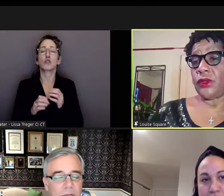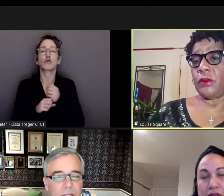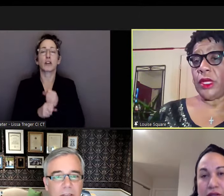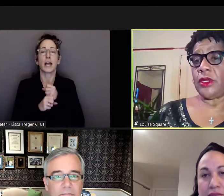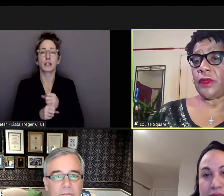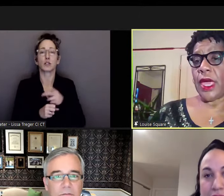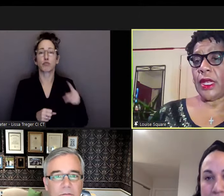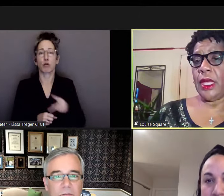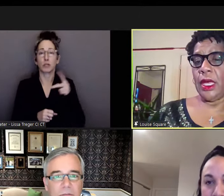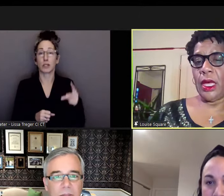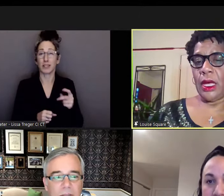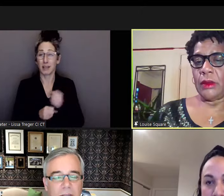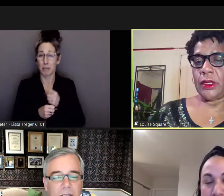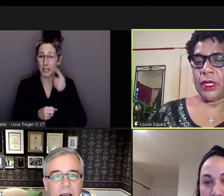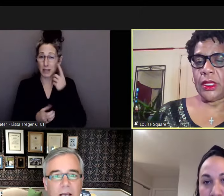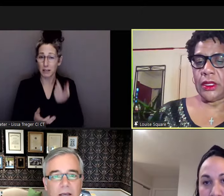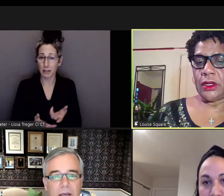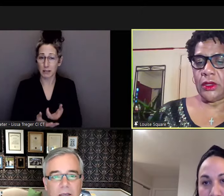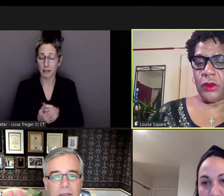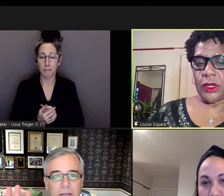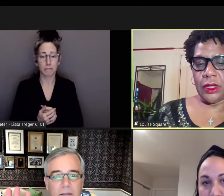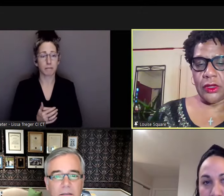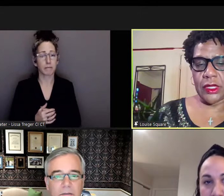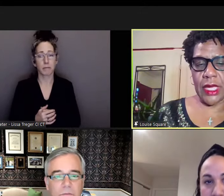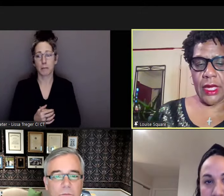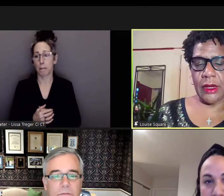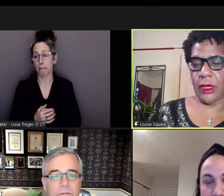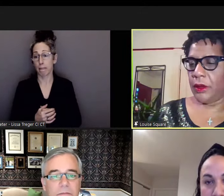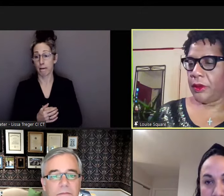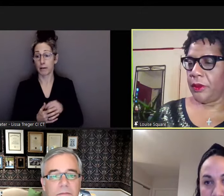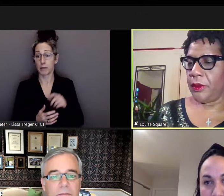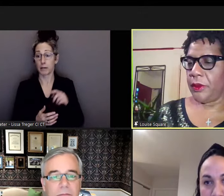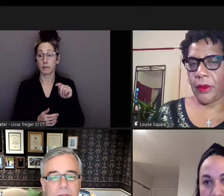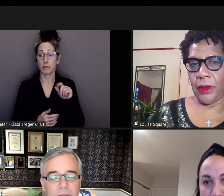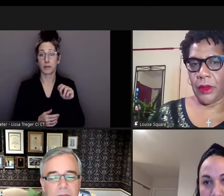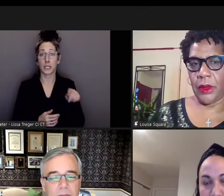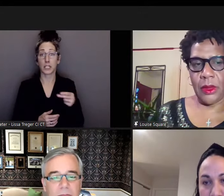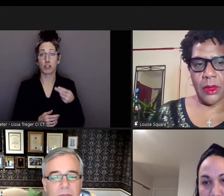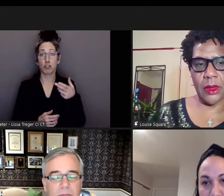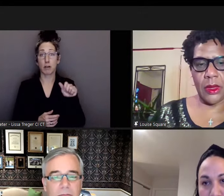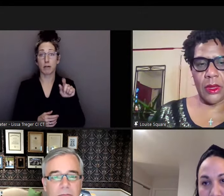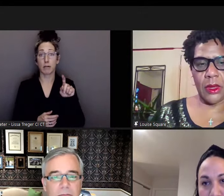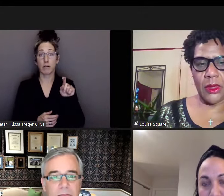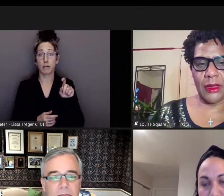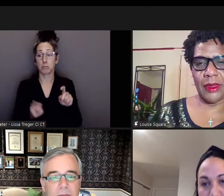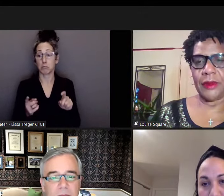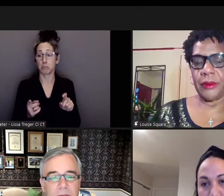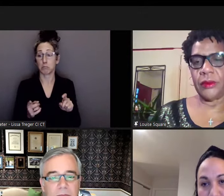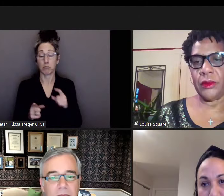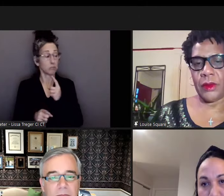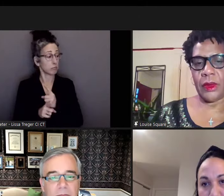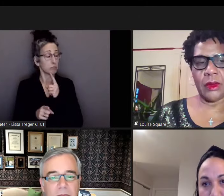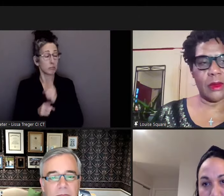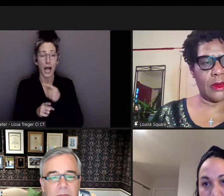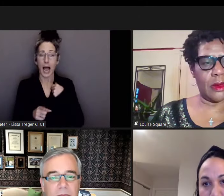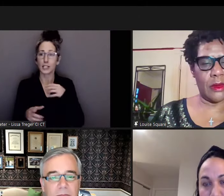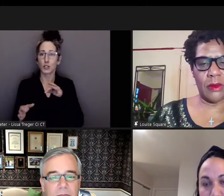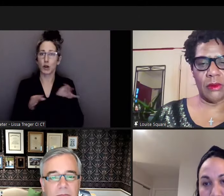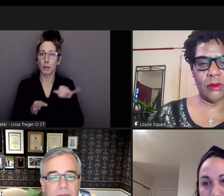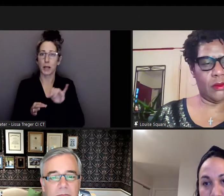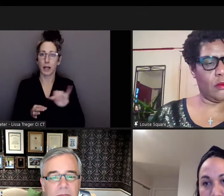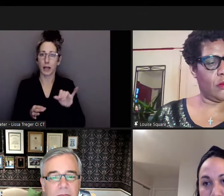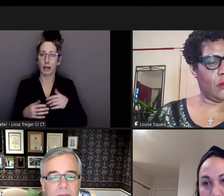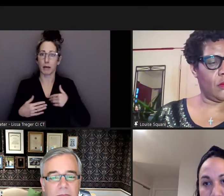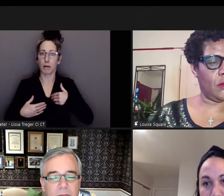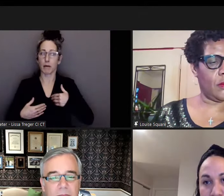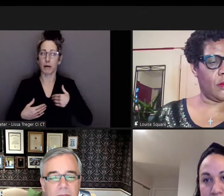Yes, thank you so much for that. Takesha, did you want to address that? Oh, I think that's good. I describe it as like our